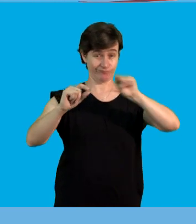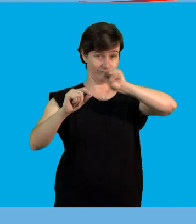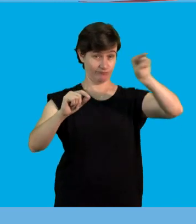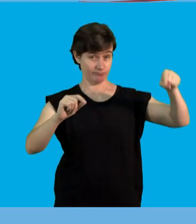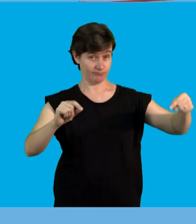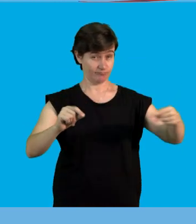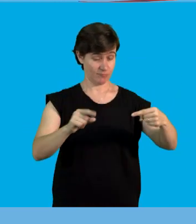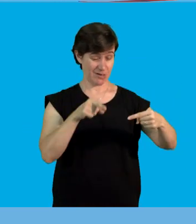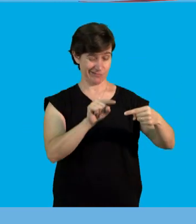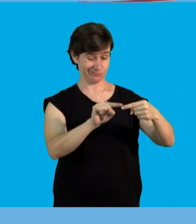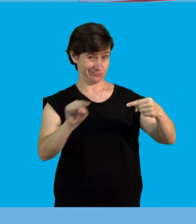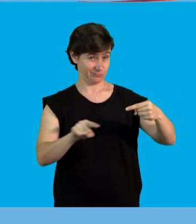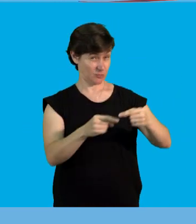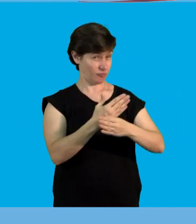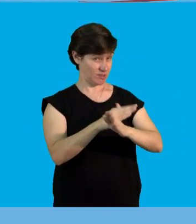with two resistors